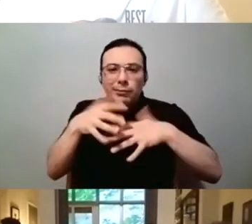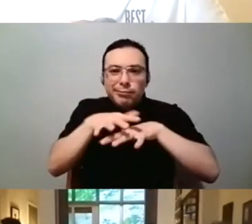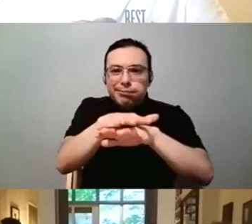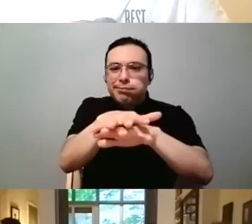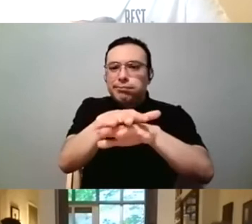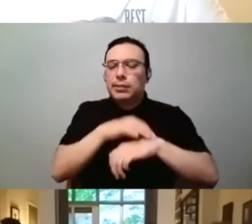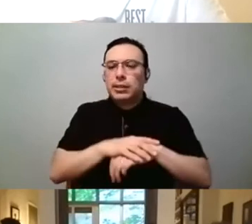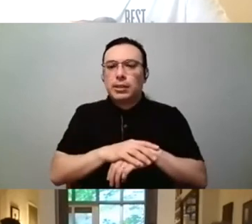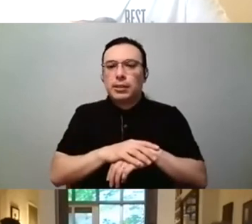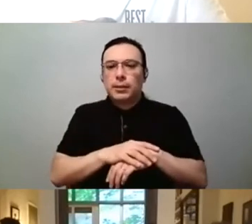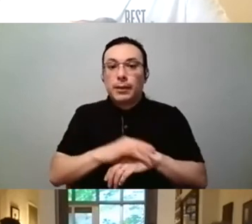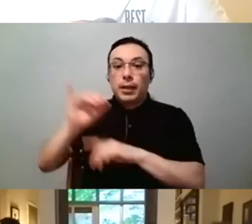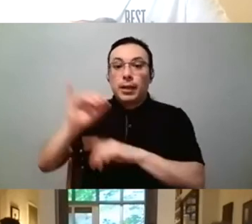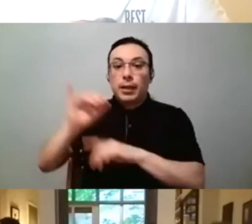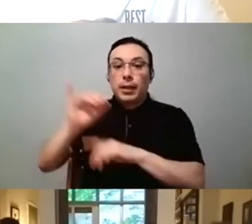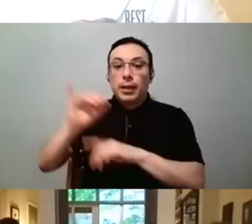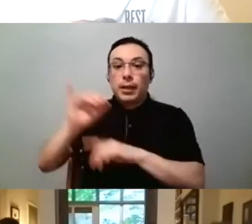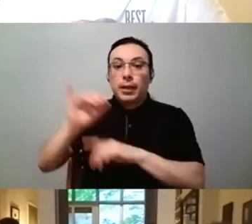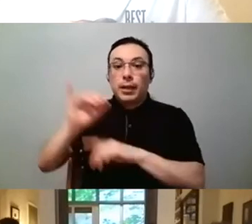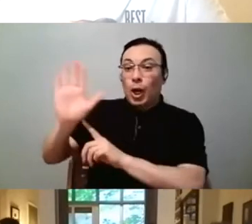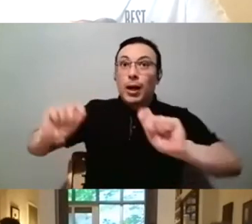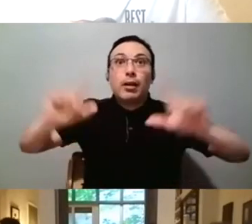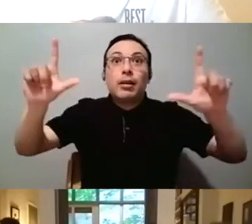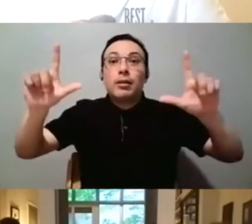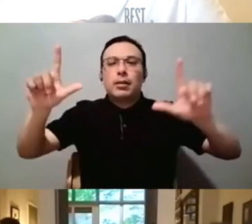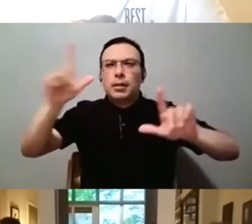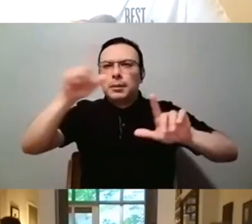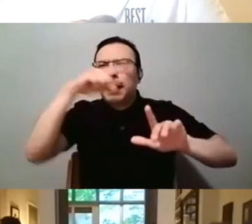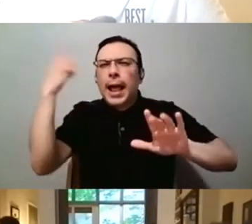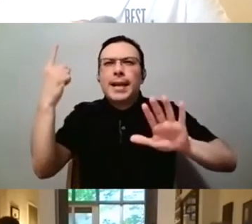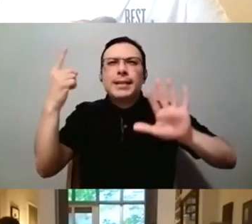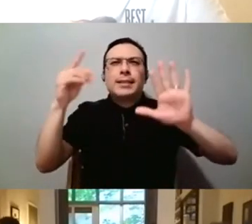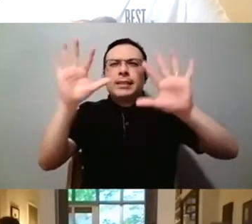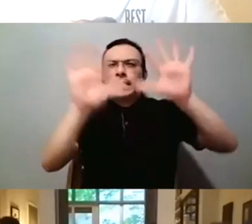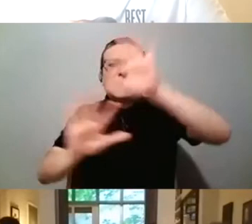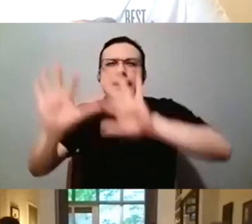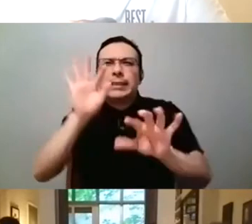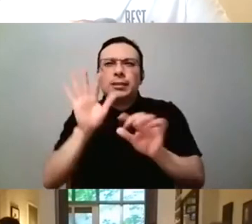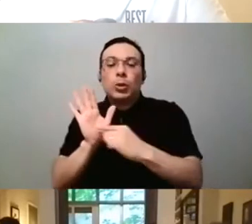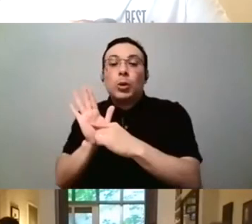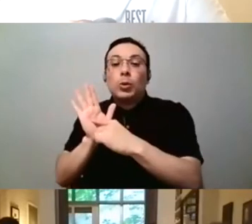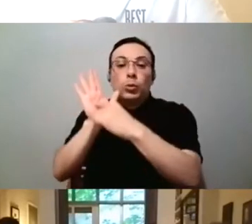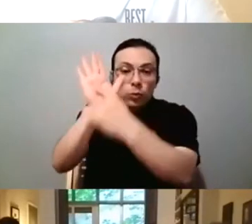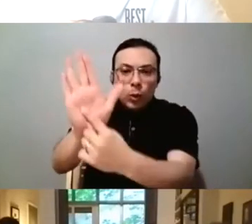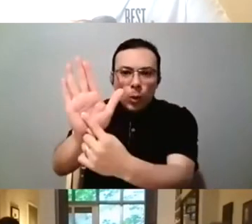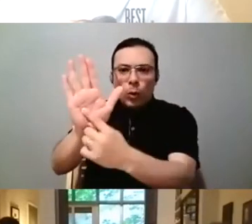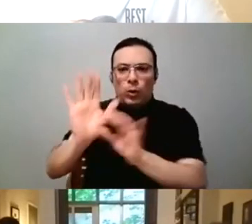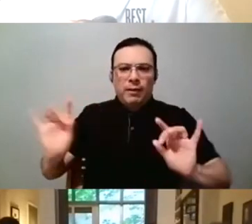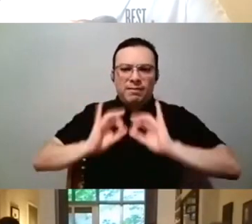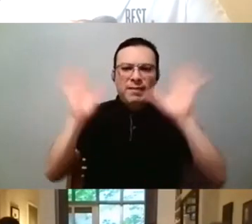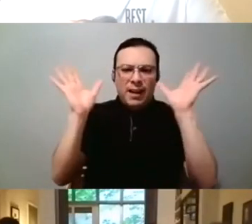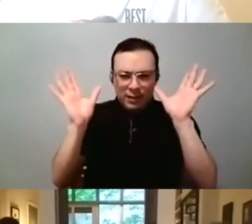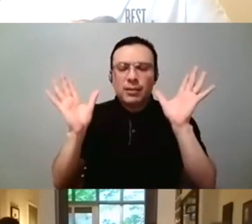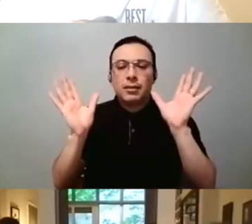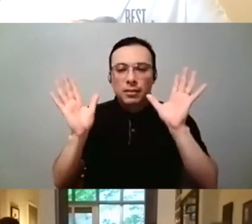that unpacks the violence. I think we